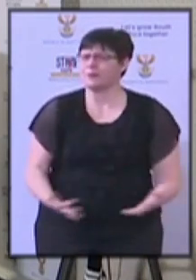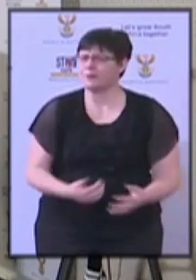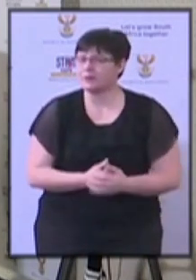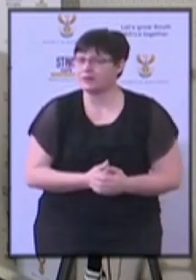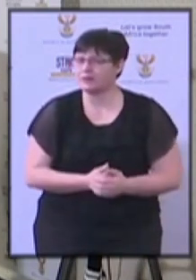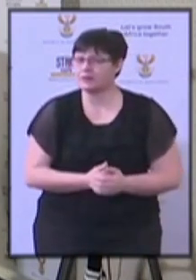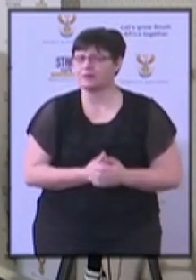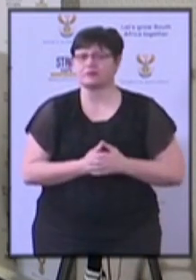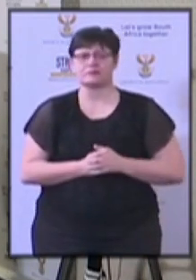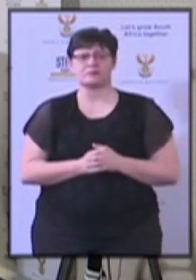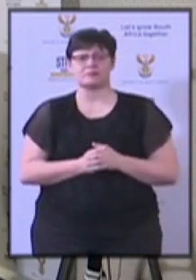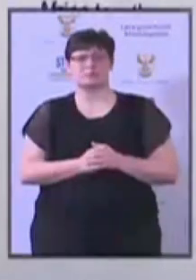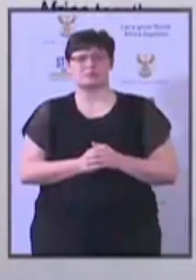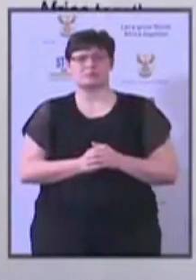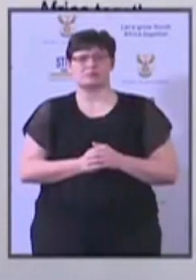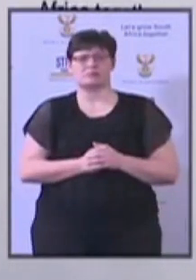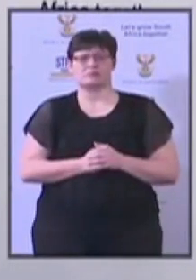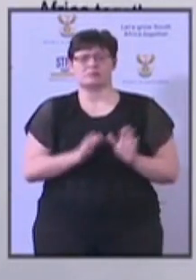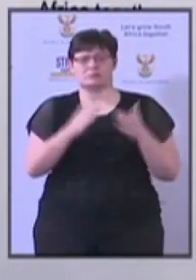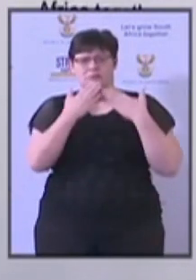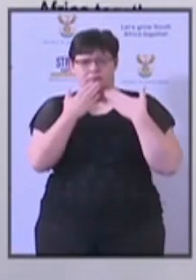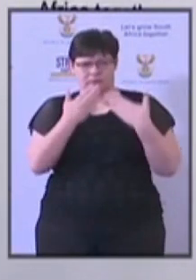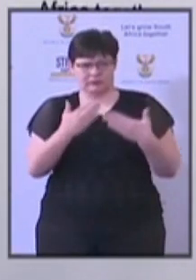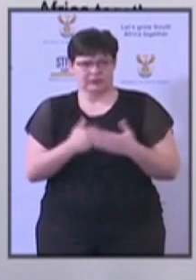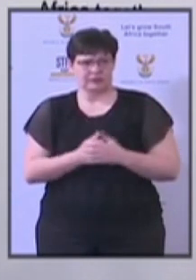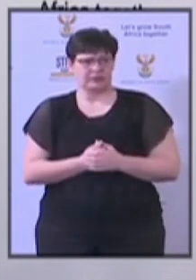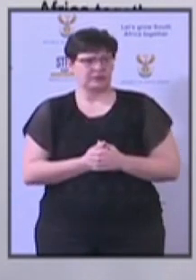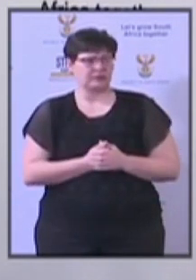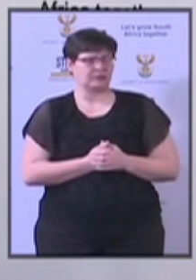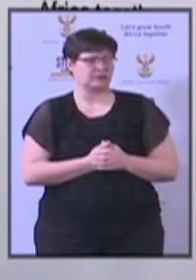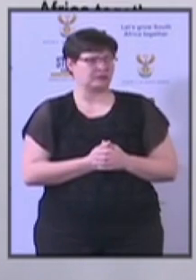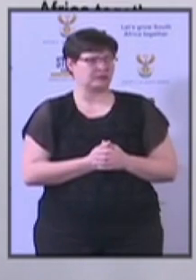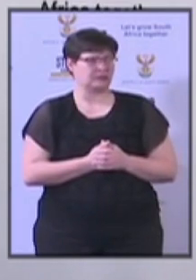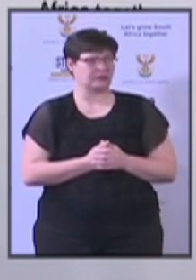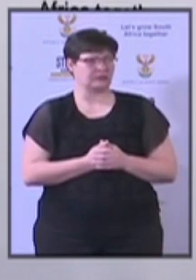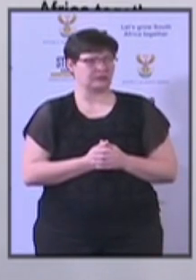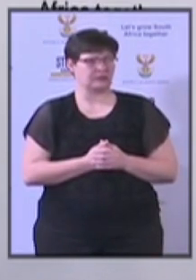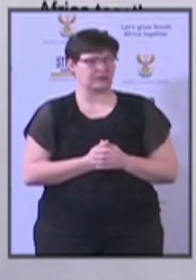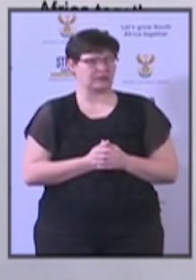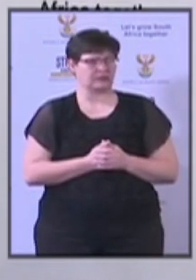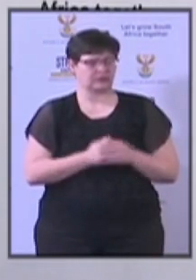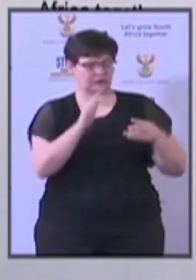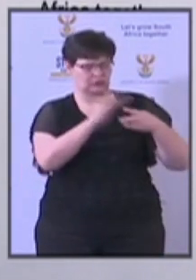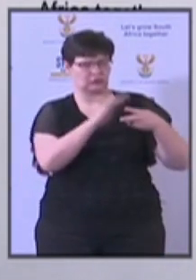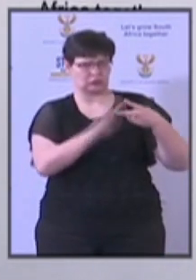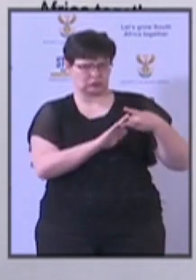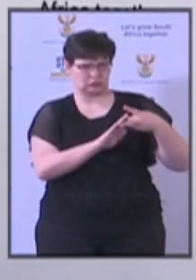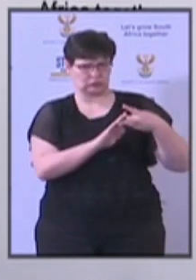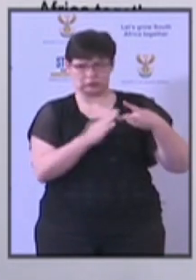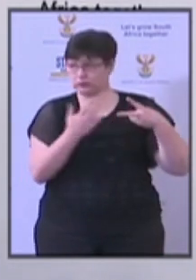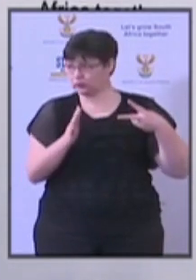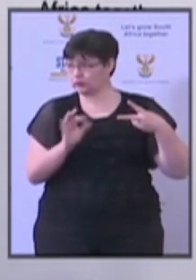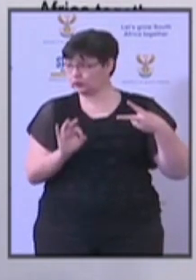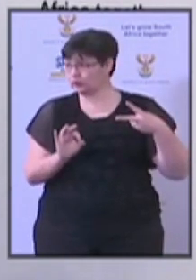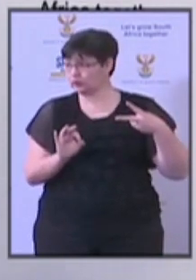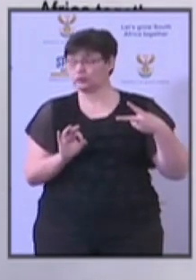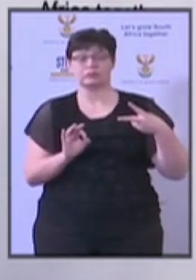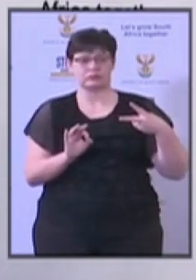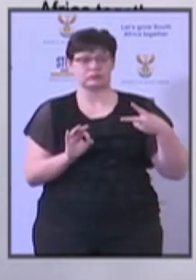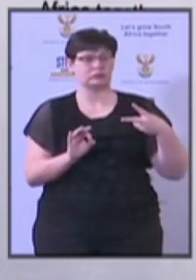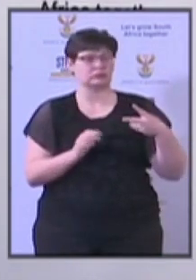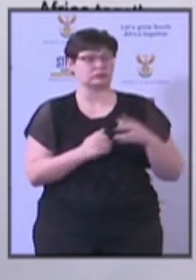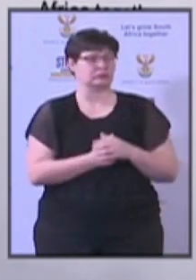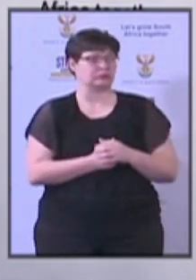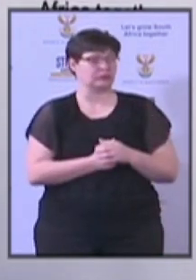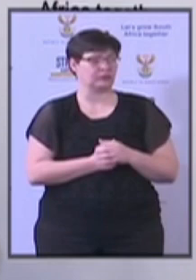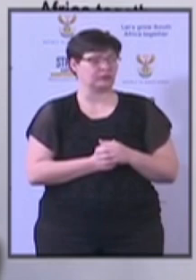Okay, thank you very much, Jabu. Minister, I would like to invite you, because those are the two questions we have at the moment. I'd like to invite you